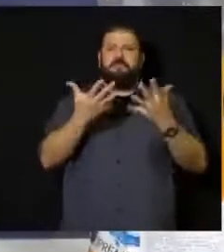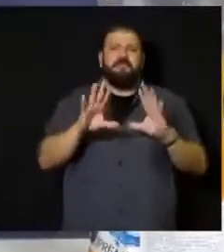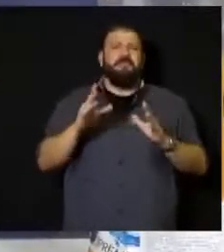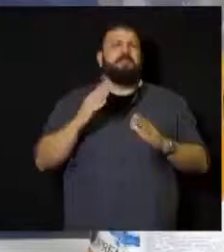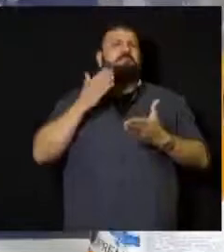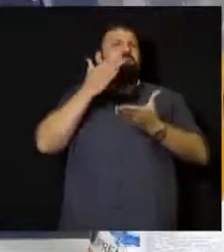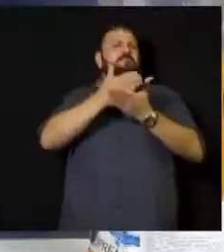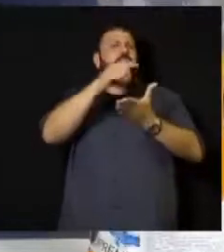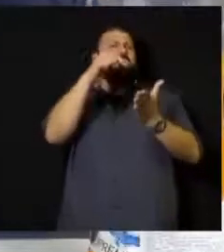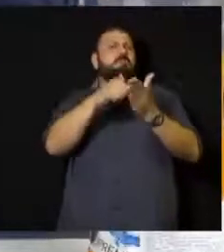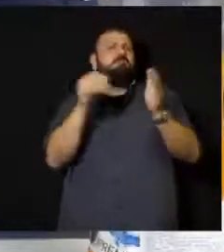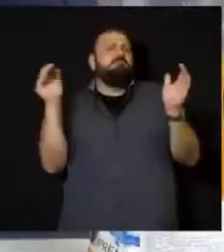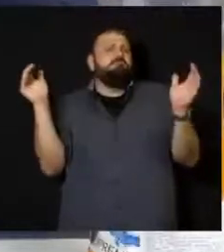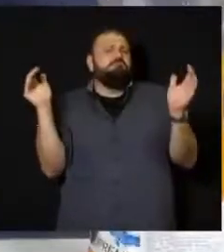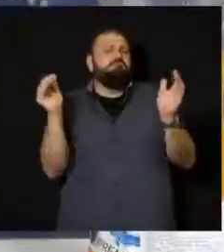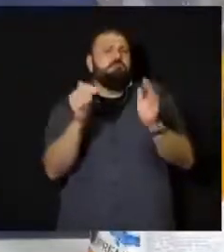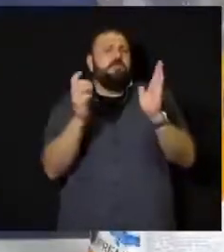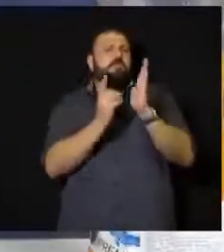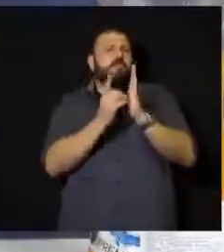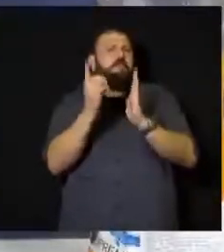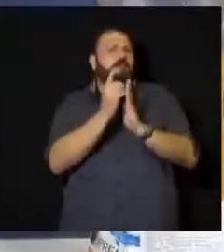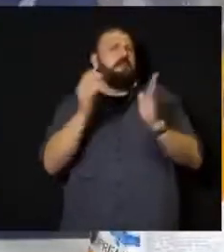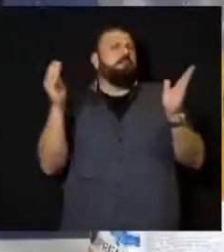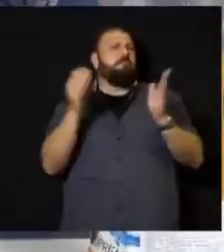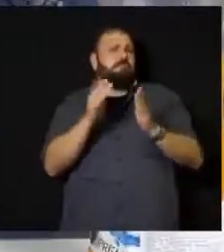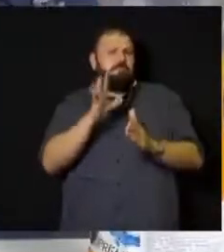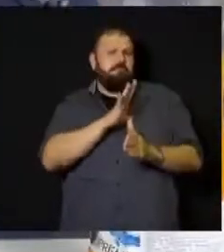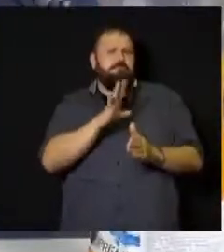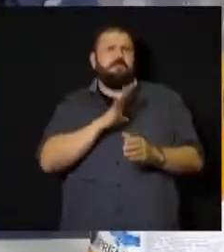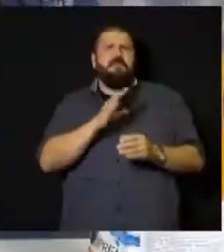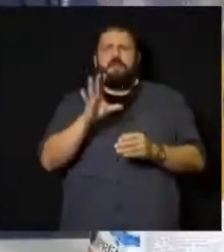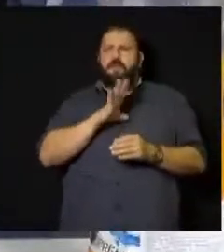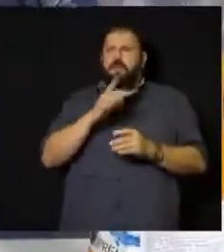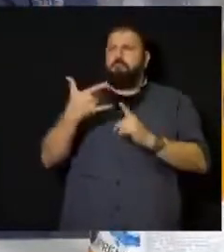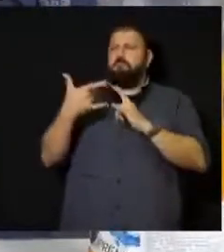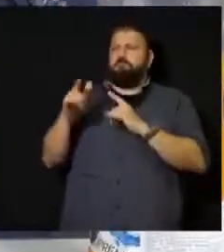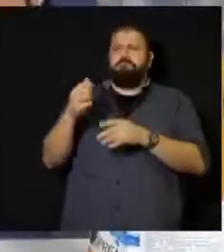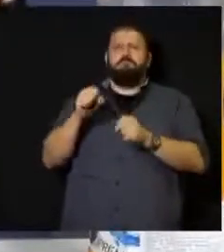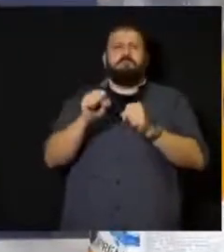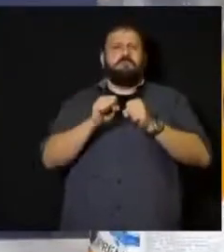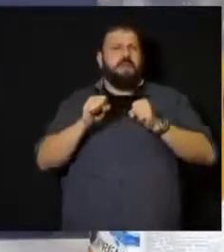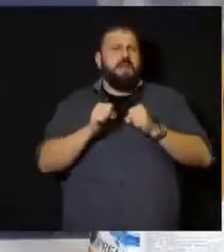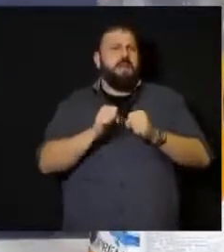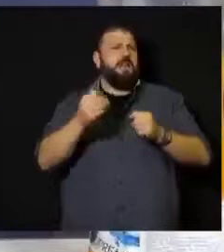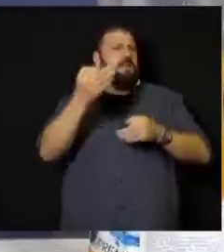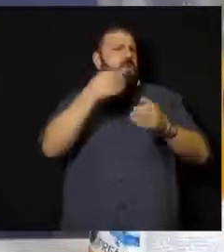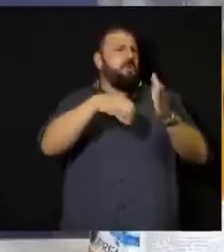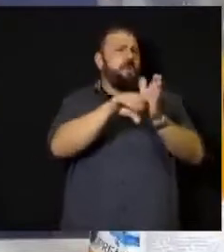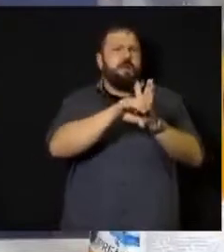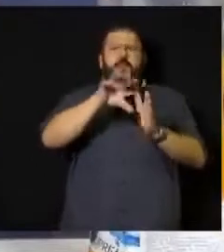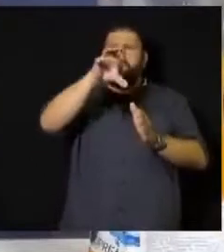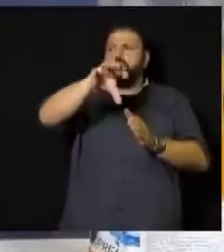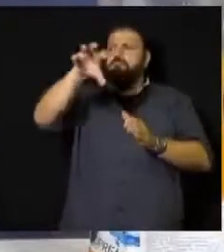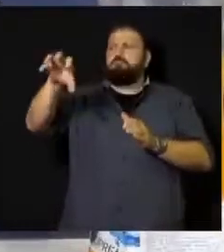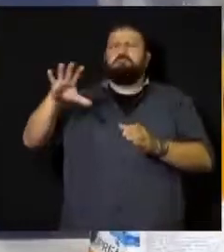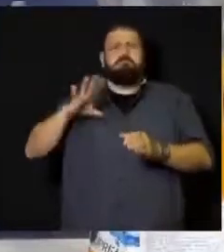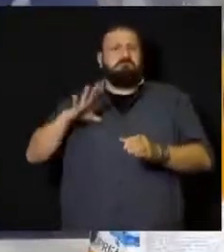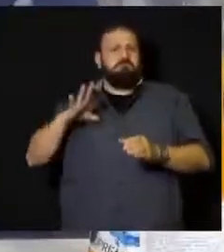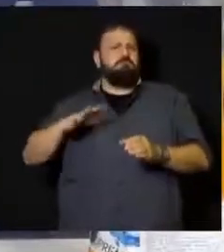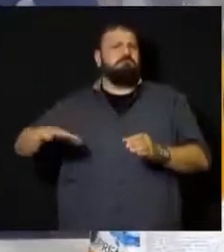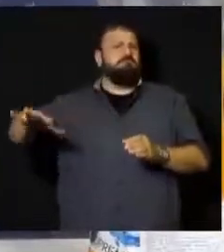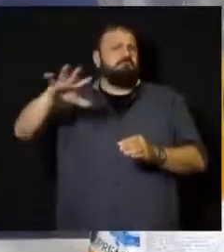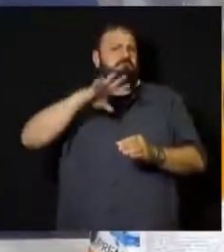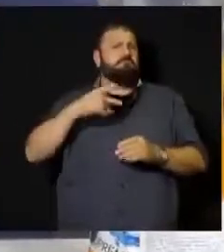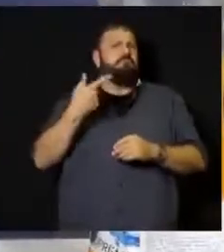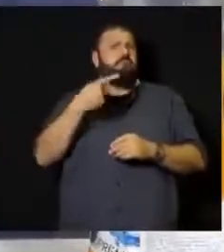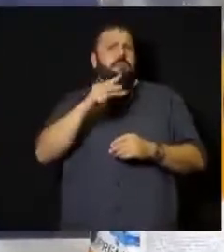we arrived at a apartment. We had a room outside. We had a kitchen, dining room, living room. Everything was